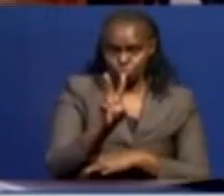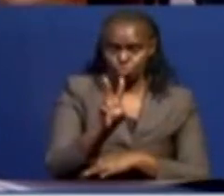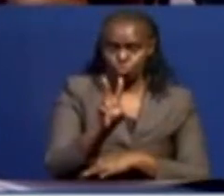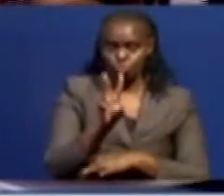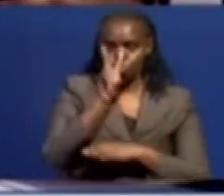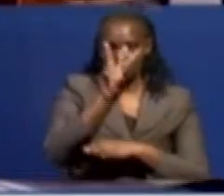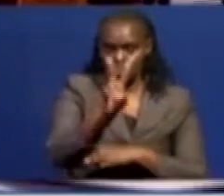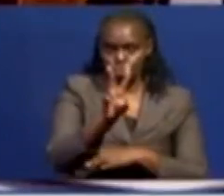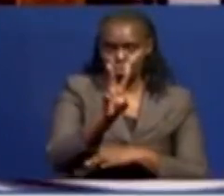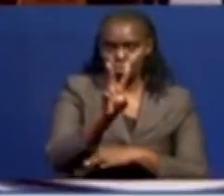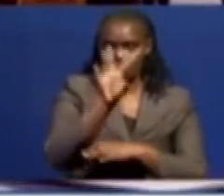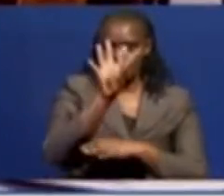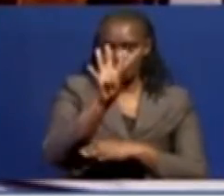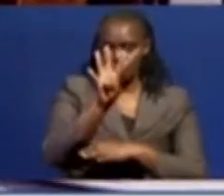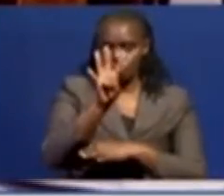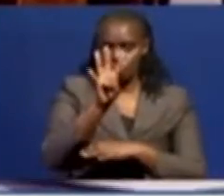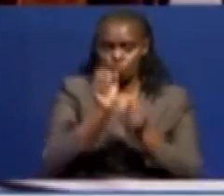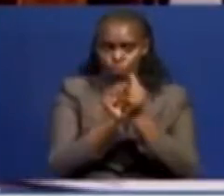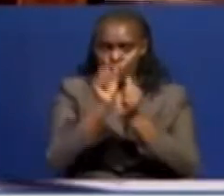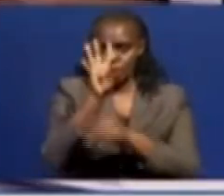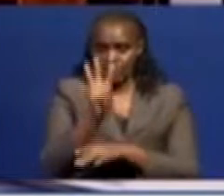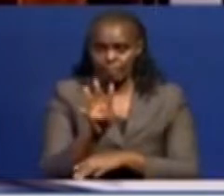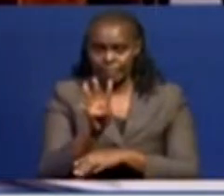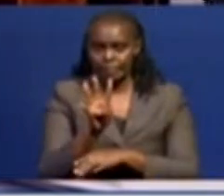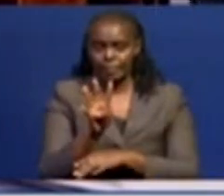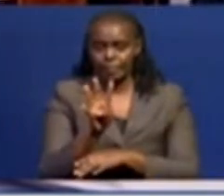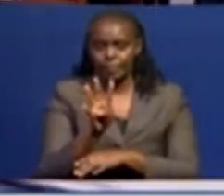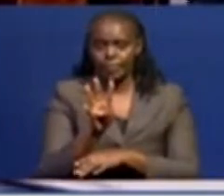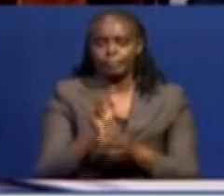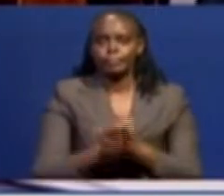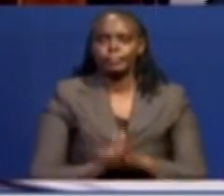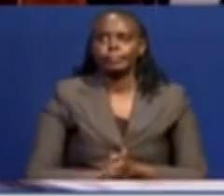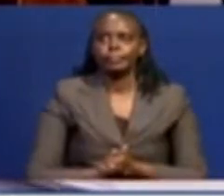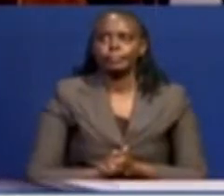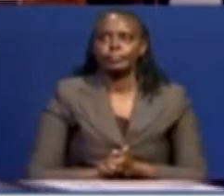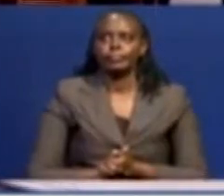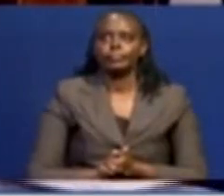Senators. From page 214